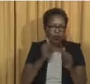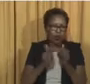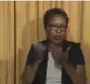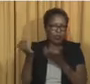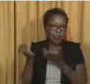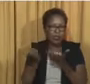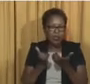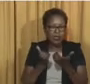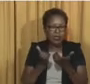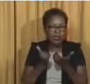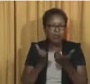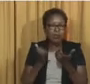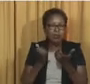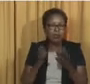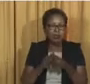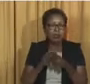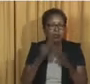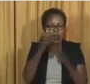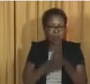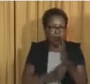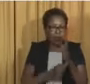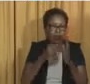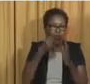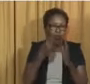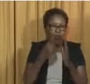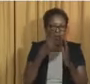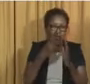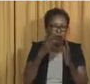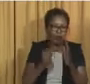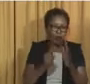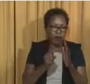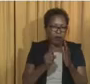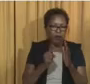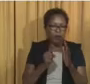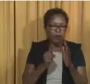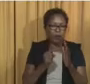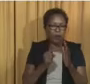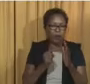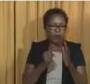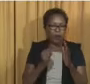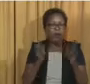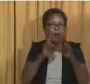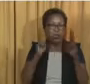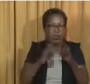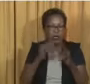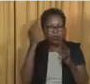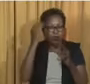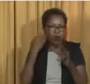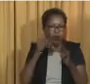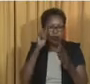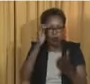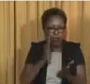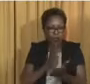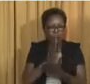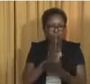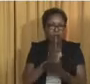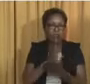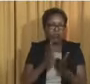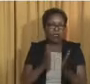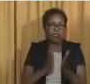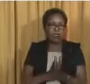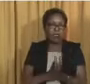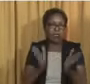Article 38(1)(b) of the Statute of International Court of Justice, a general practice accepted as law.